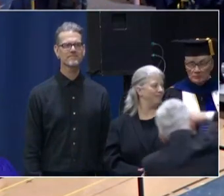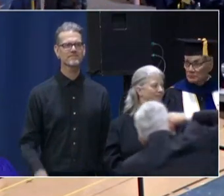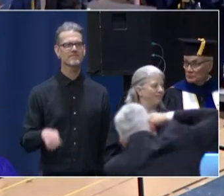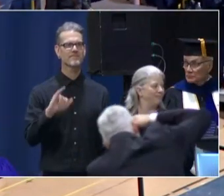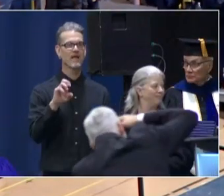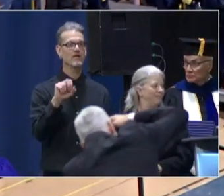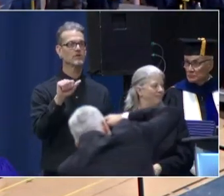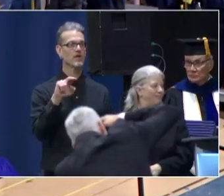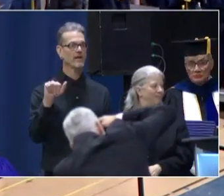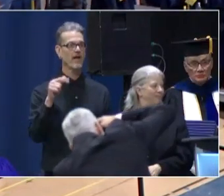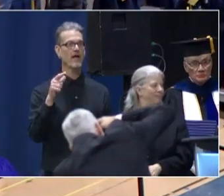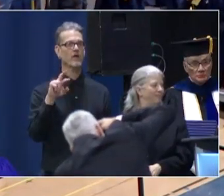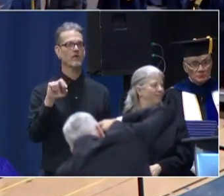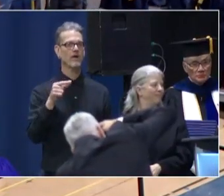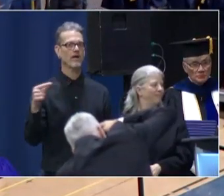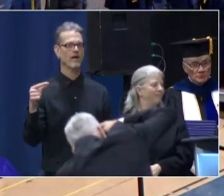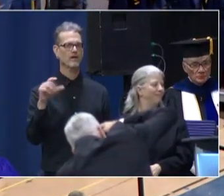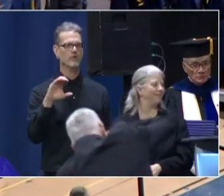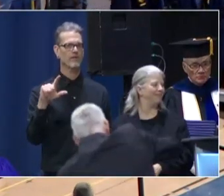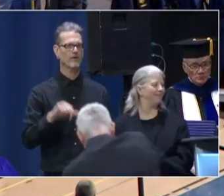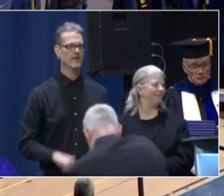Janae Gregg, cum laude.